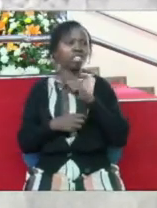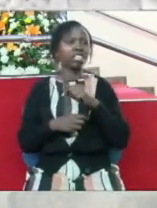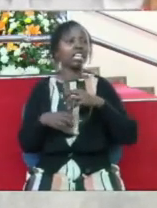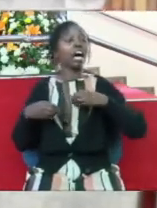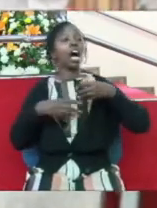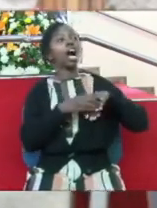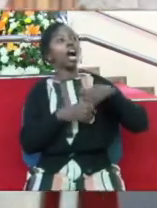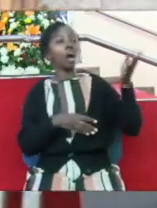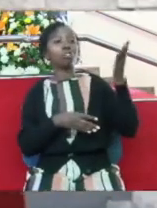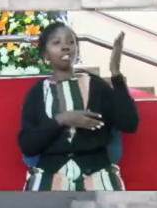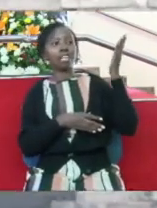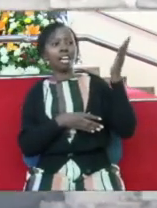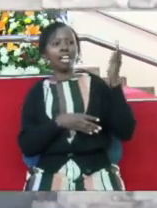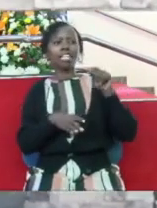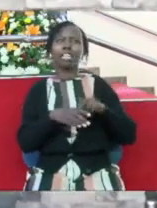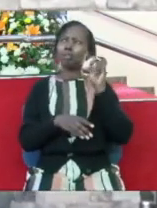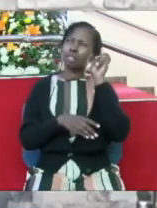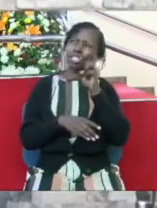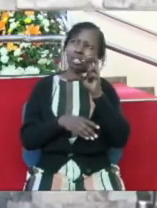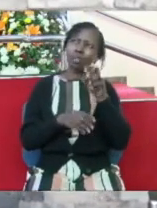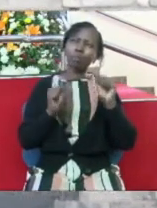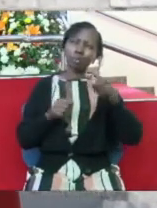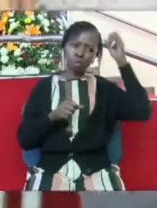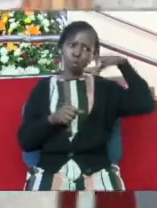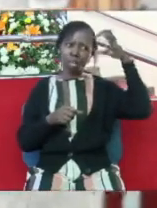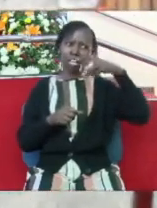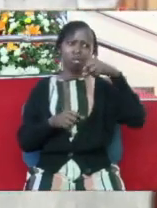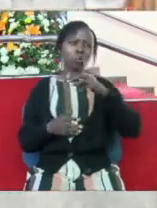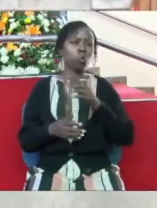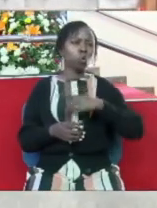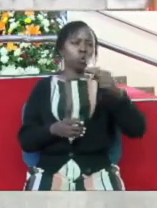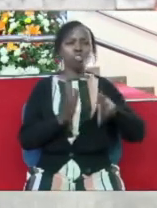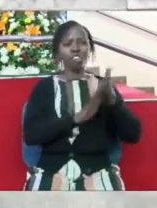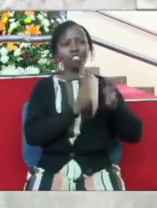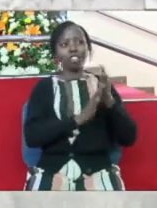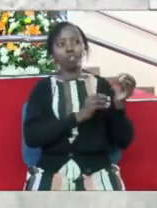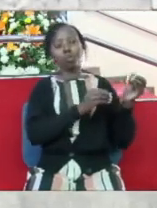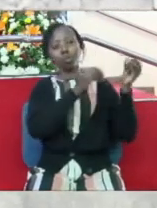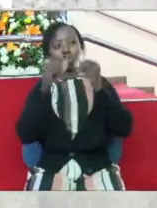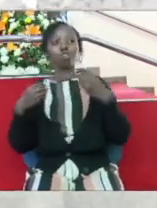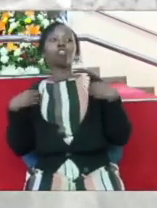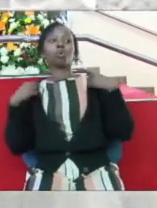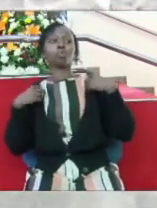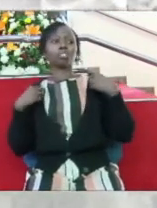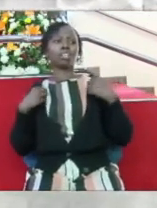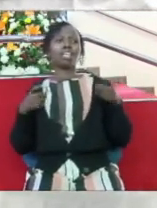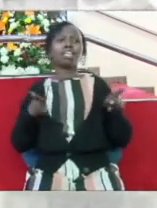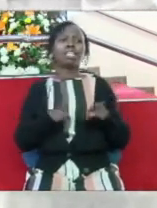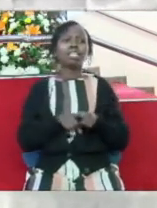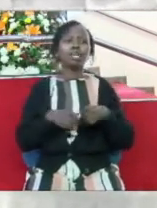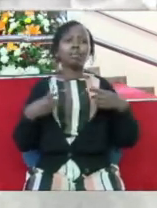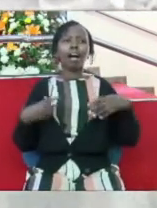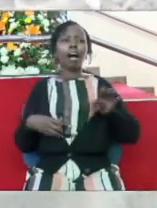zao na wamezianika pale, you dash outside to remove them. Unaenda pale nje kuziondoa. For the women up country who have aired the maize